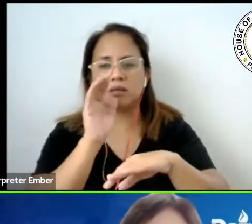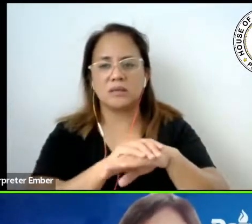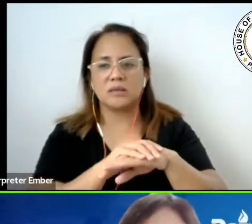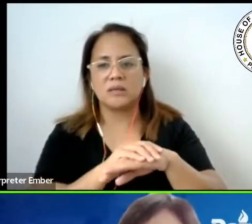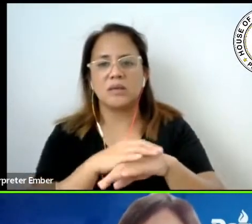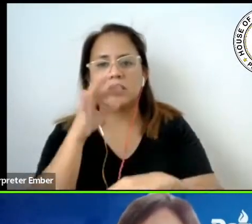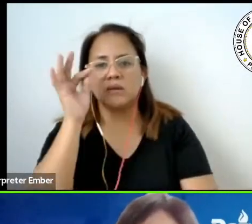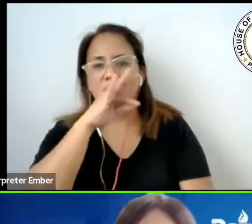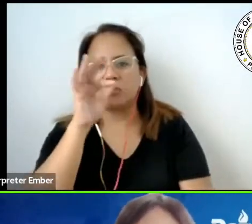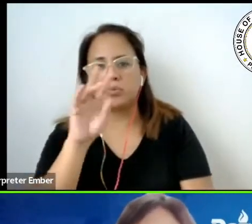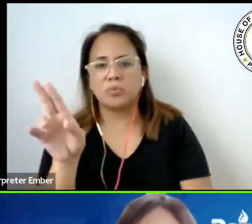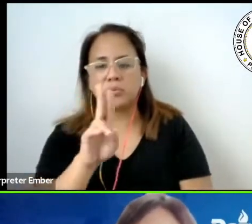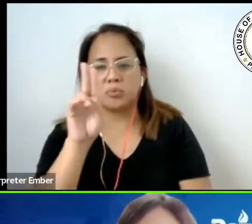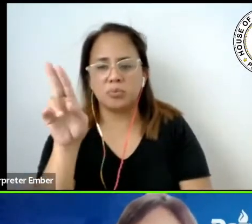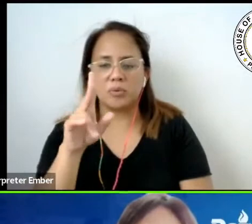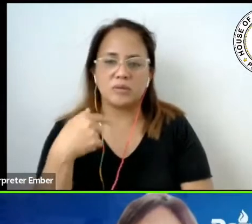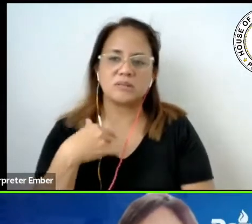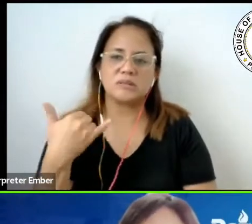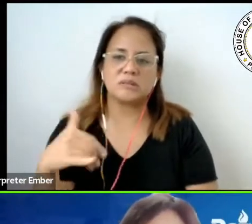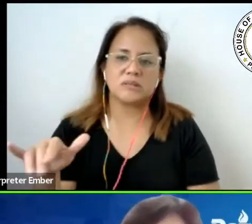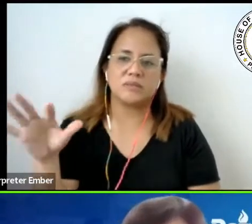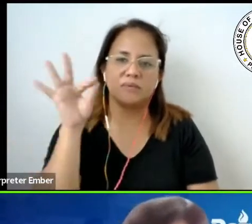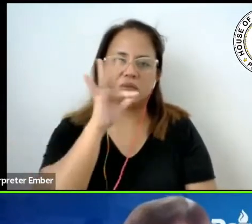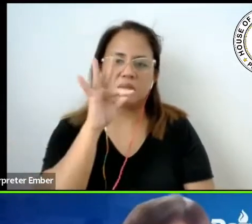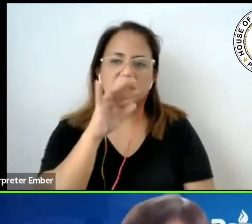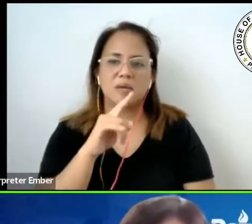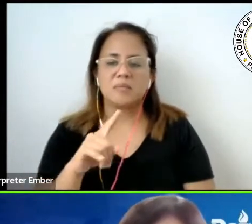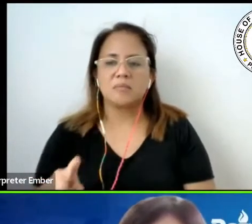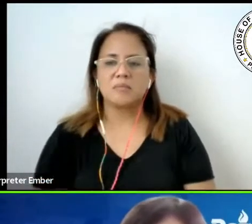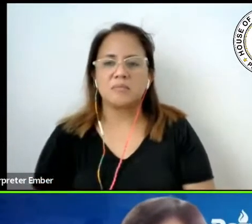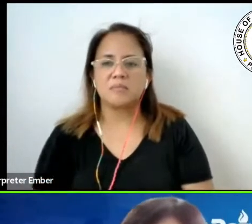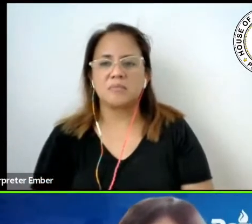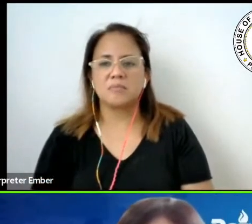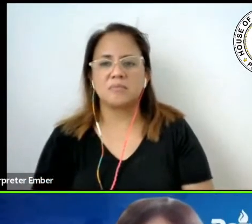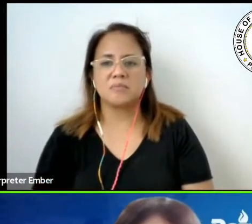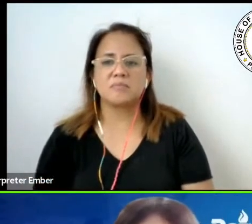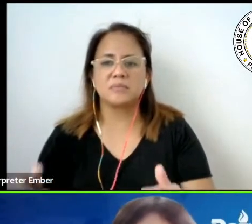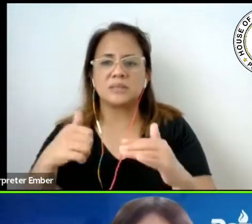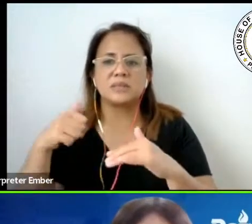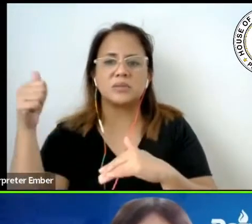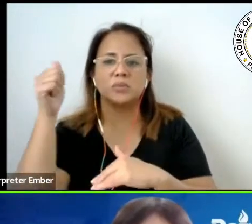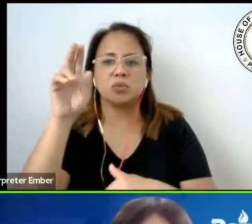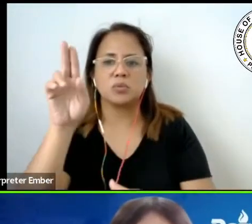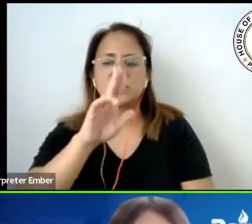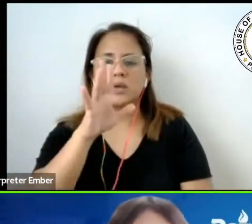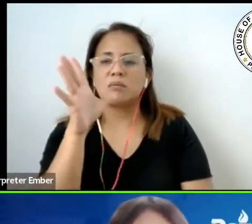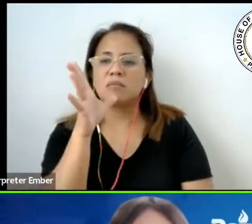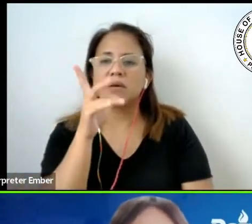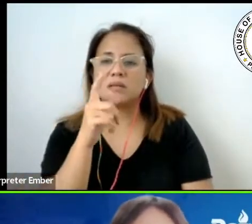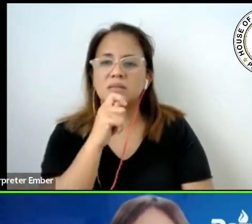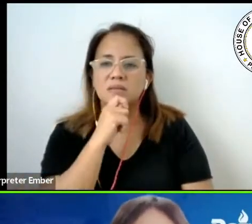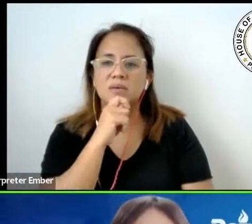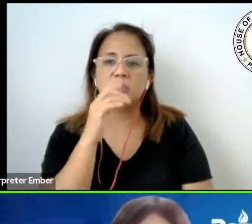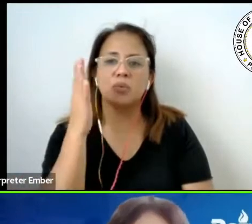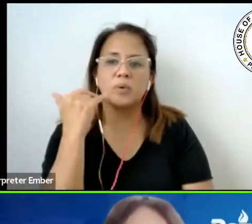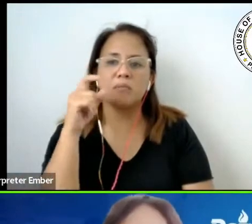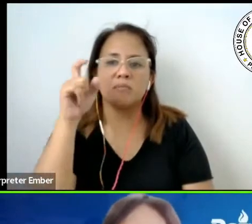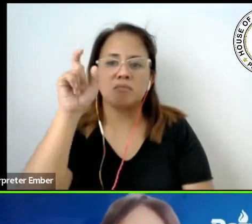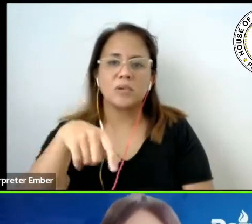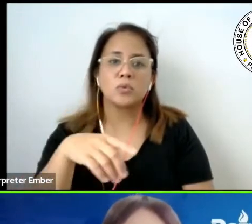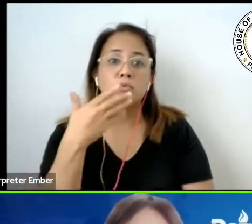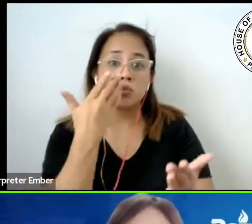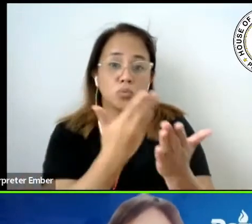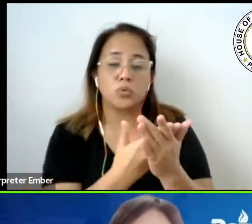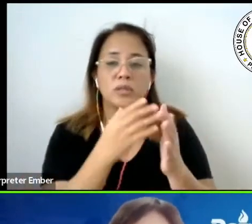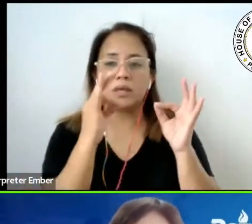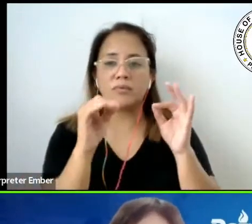ano, Filipino, they use just the same, the Filipino. Mr. Chair, the use of the mother tongue kasi would be good